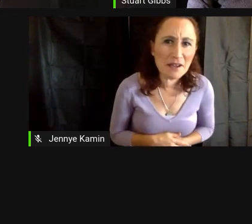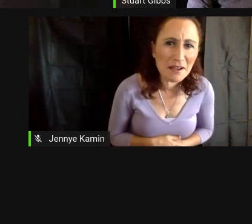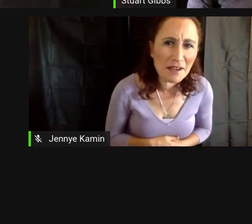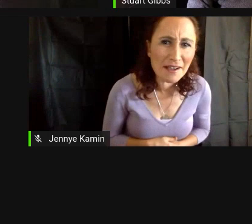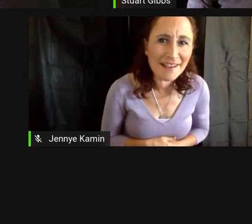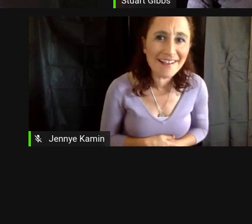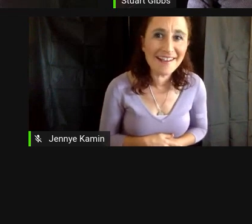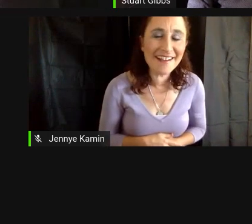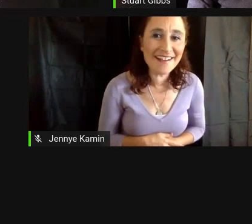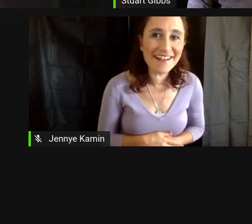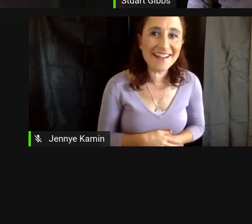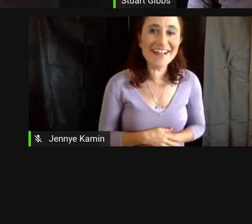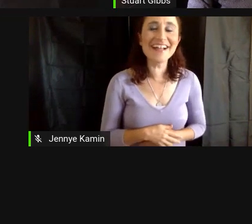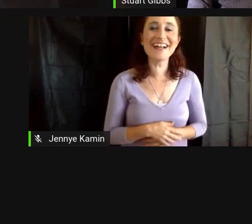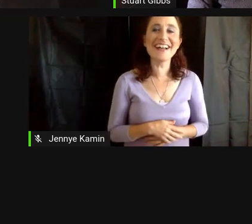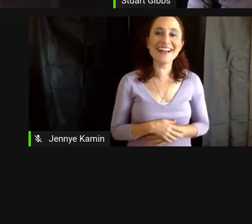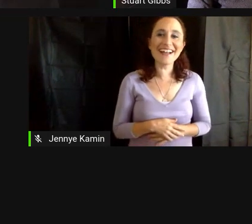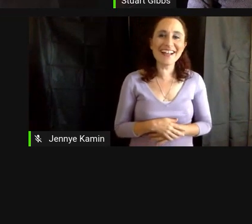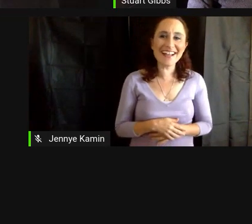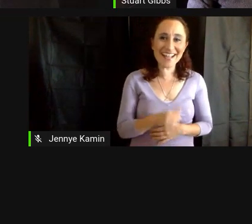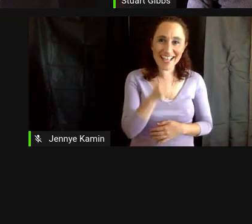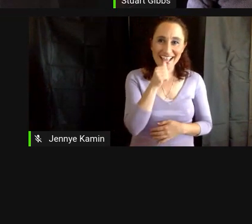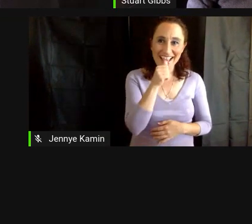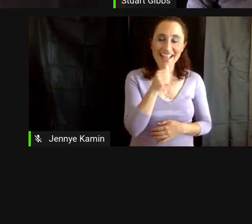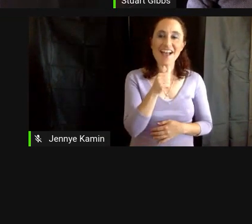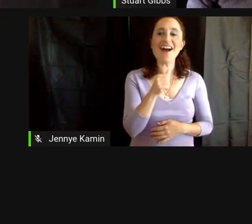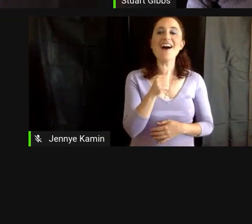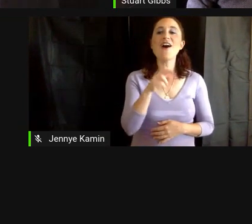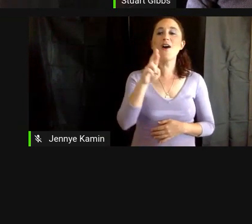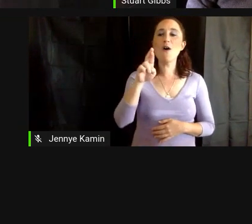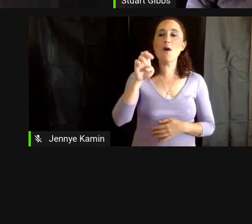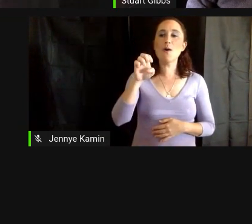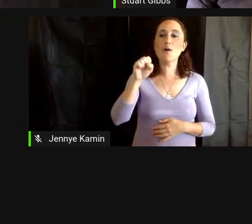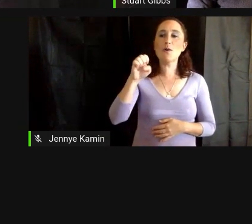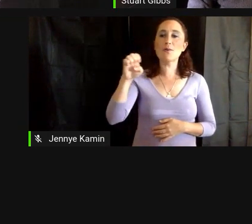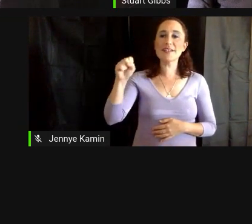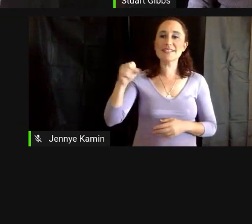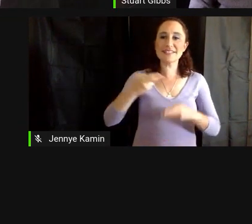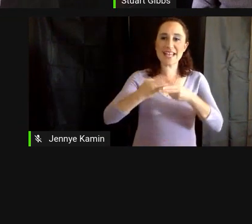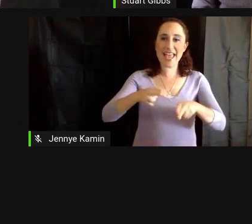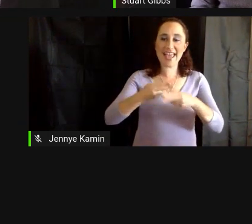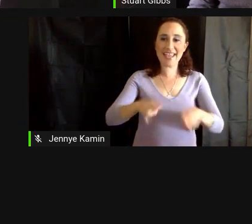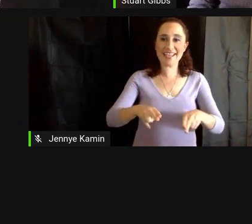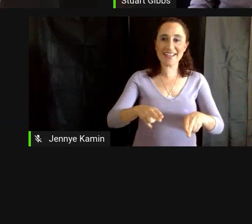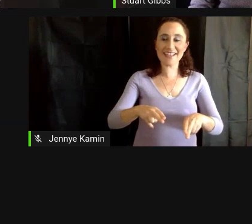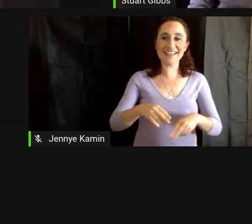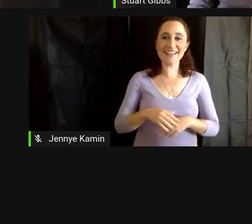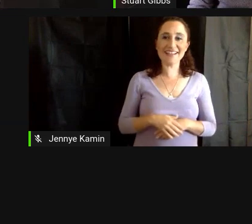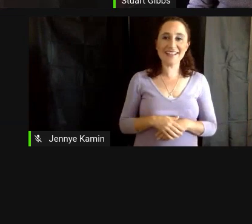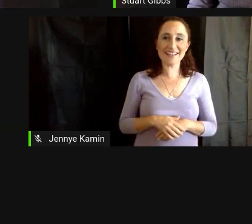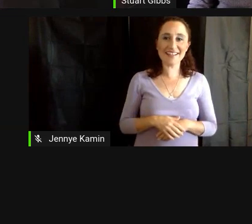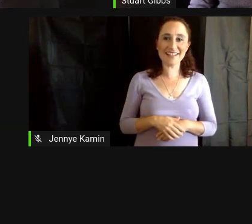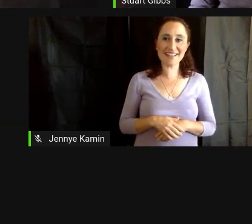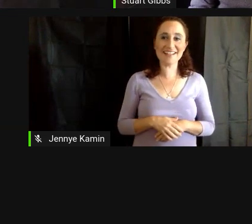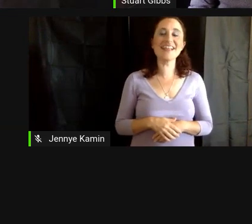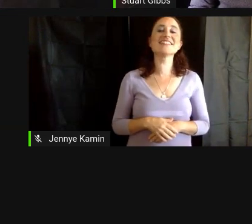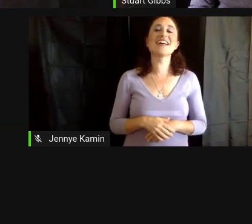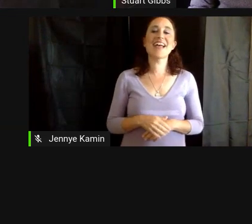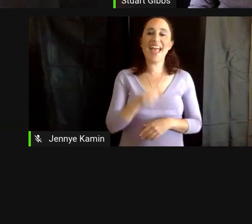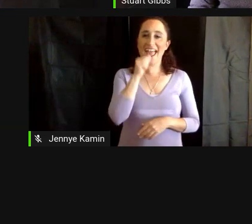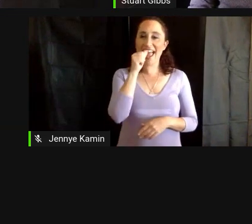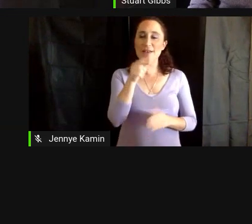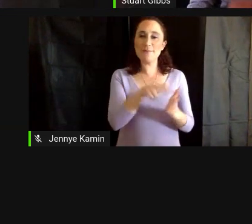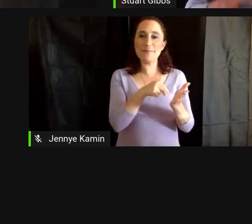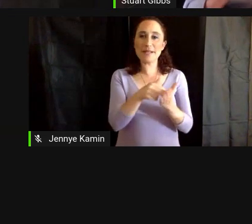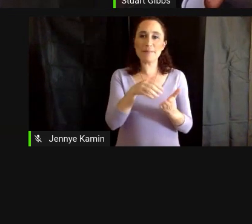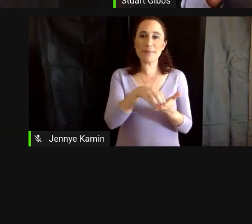A Reese's peanut butter cup. No, a Reese's egg. A Reese's egg. Right. But that's an egg. up in egg shape, correct?